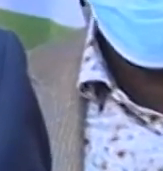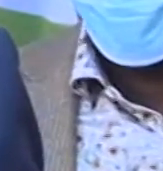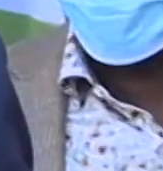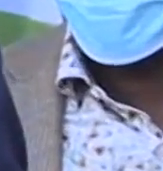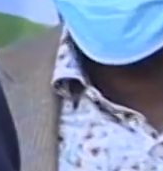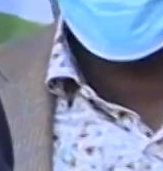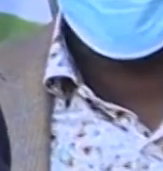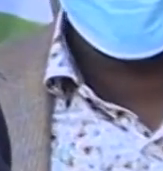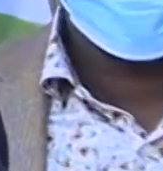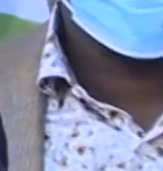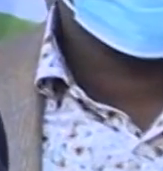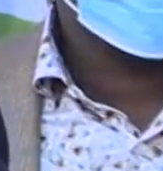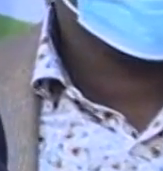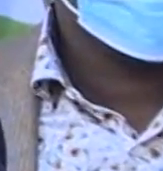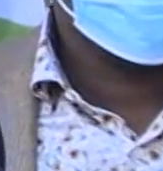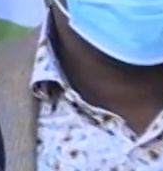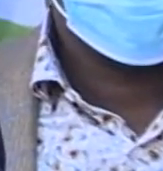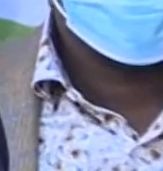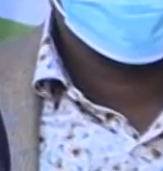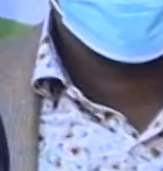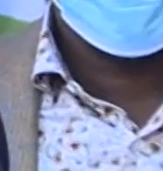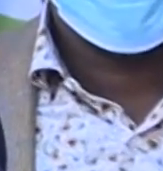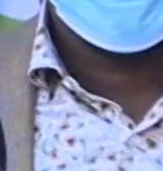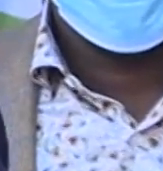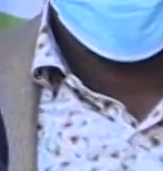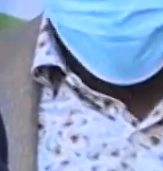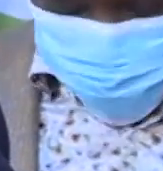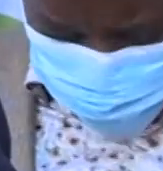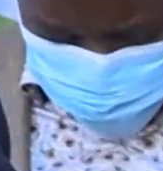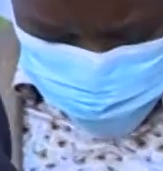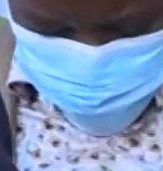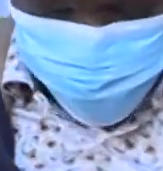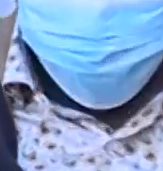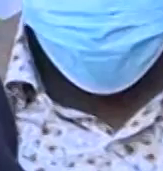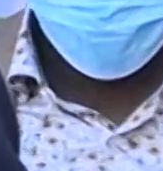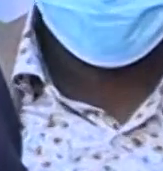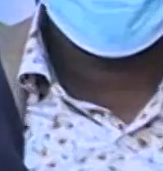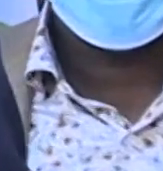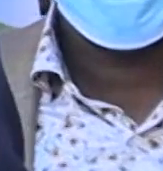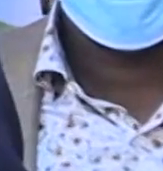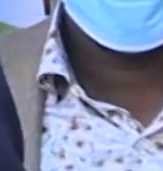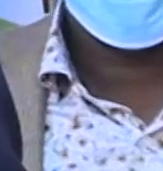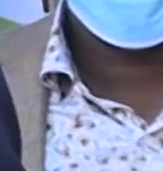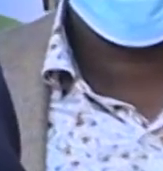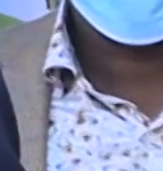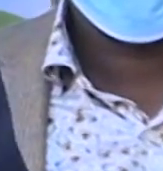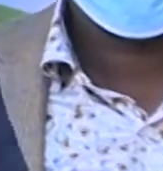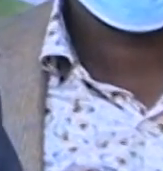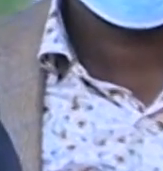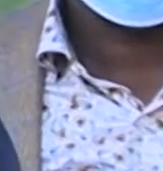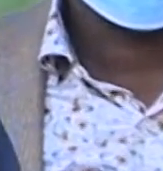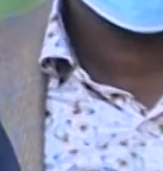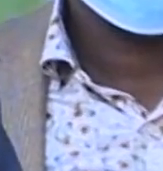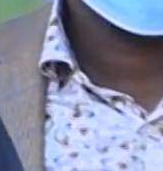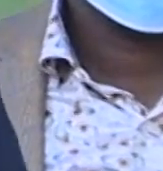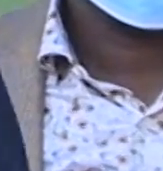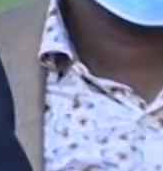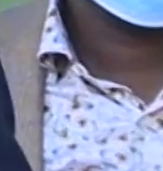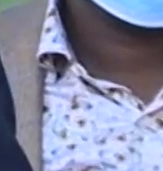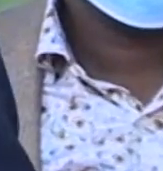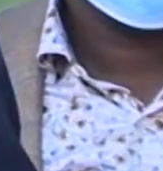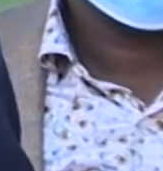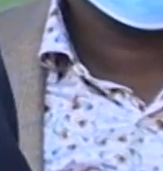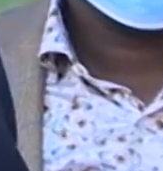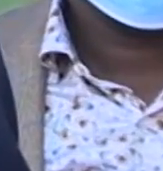to announce the results of the COVID-19 infection. We want to thank you most sincerely. We